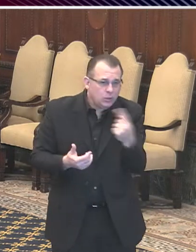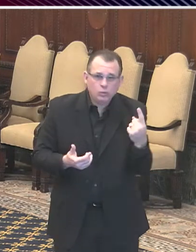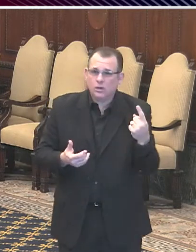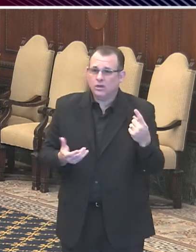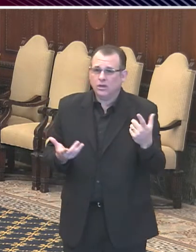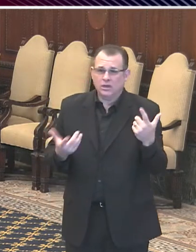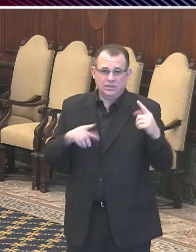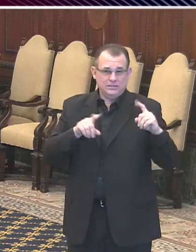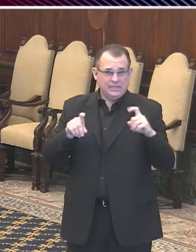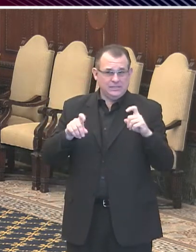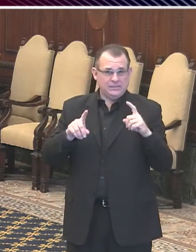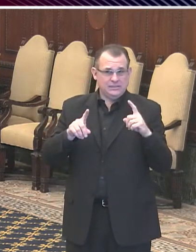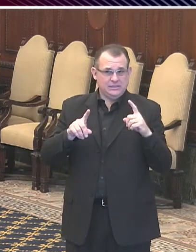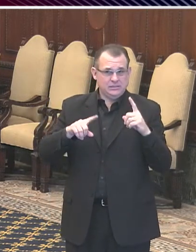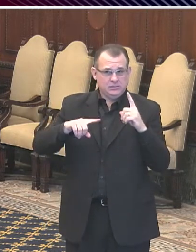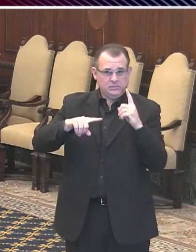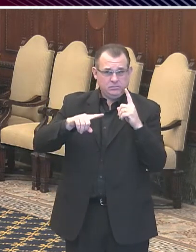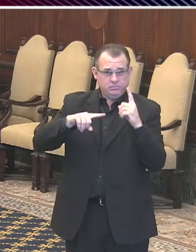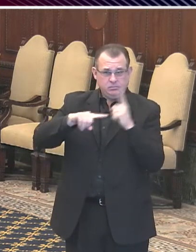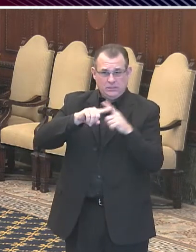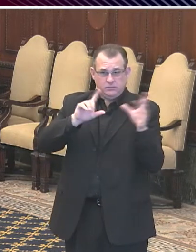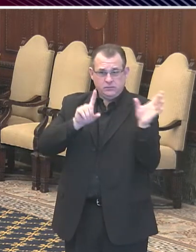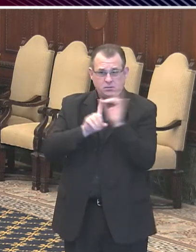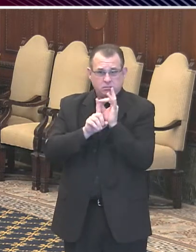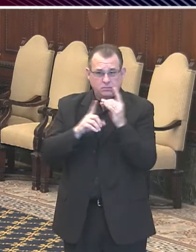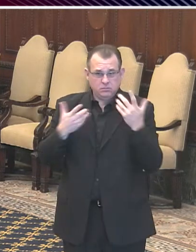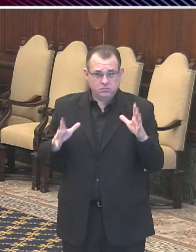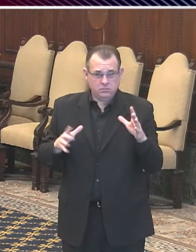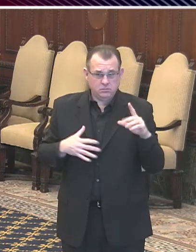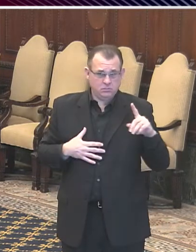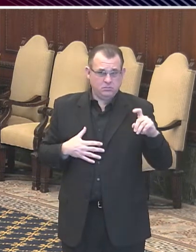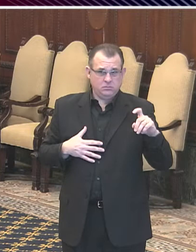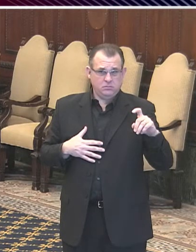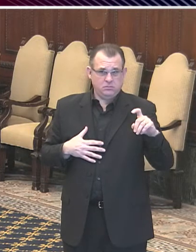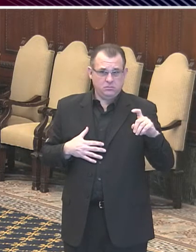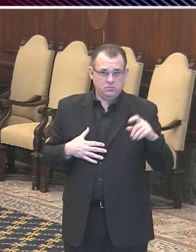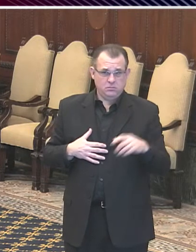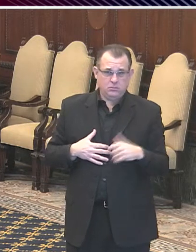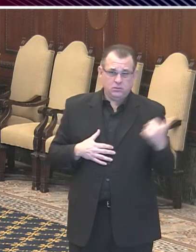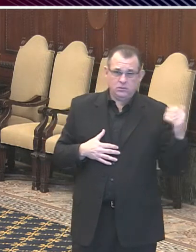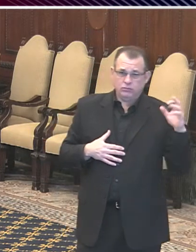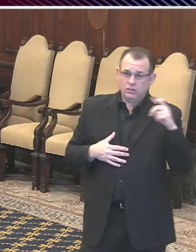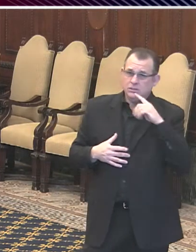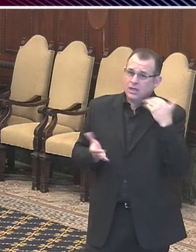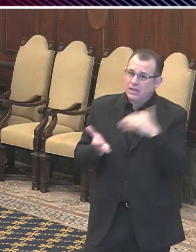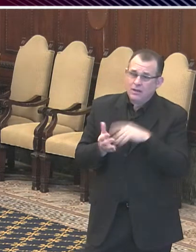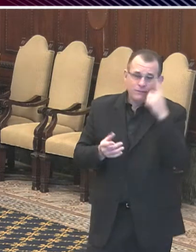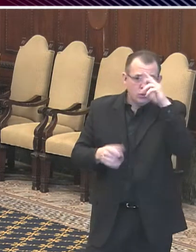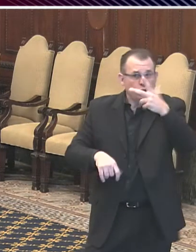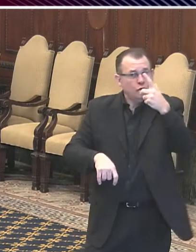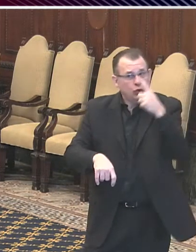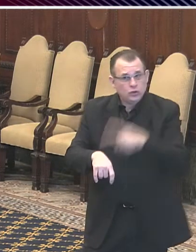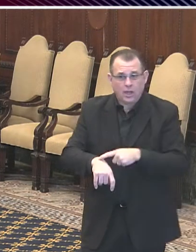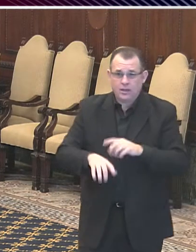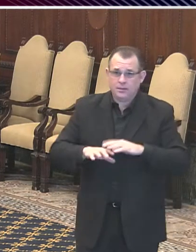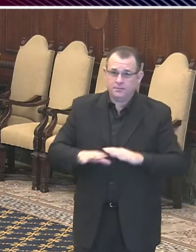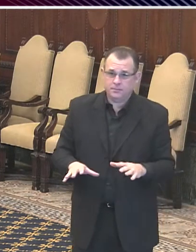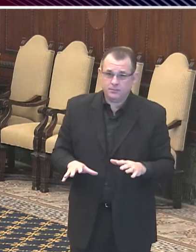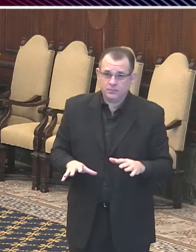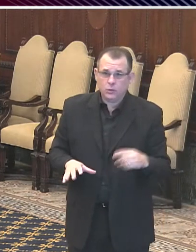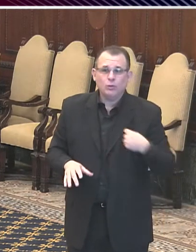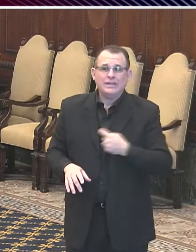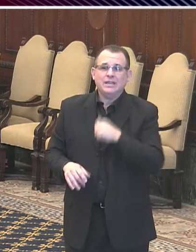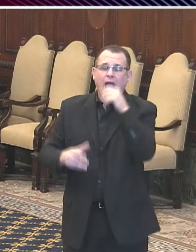tested positive or been presumed positive for coronavirus? Again, for the third time today, y'all, we are not going to reveal the